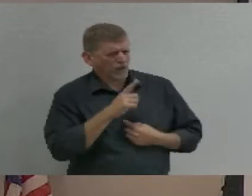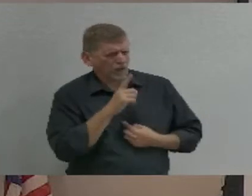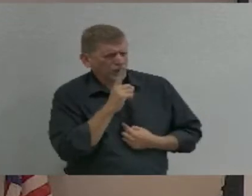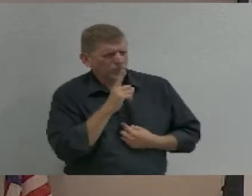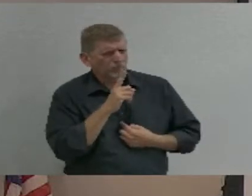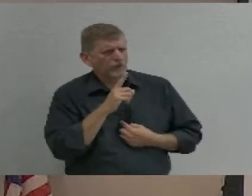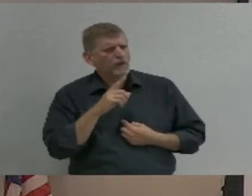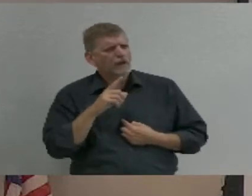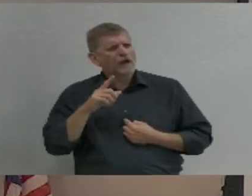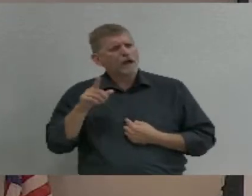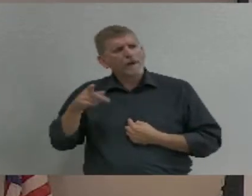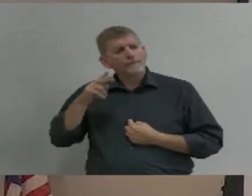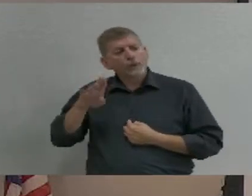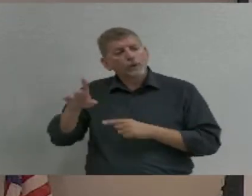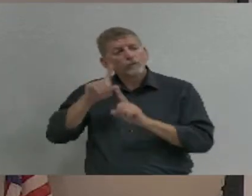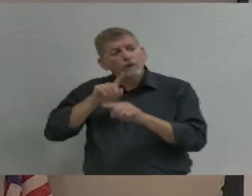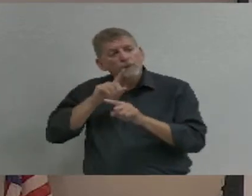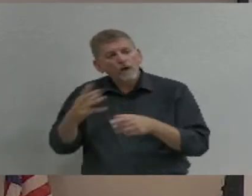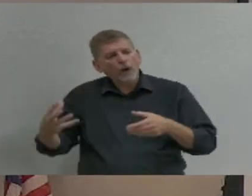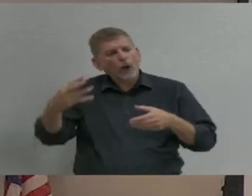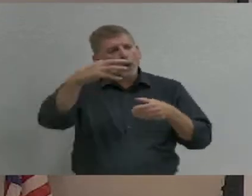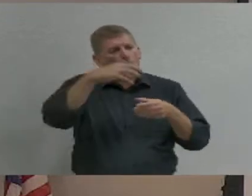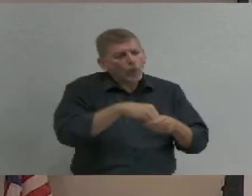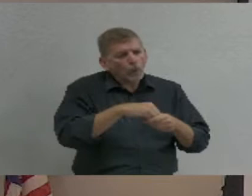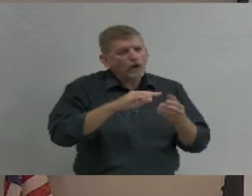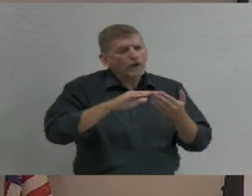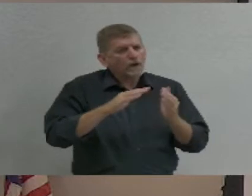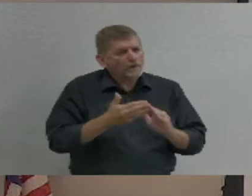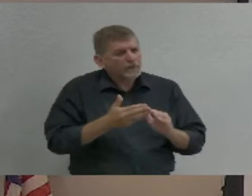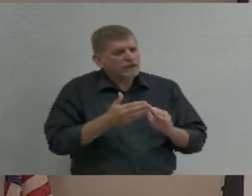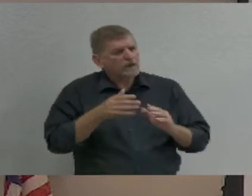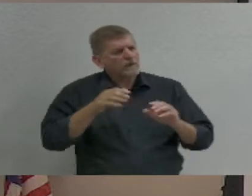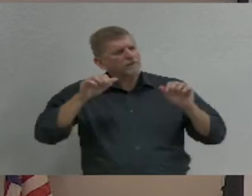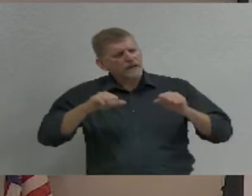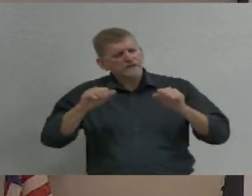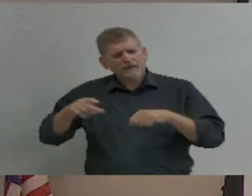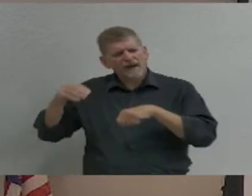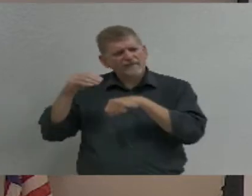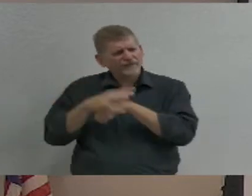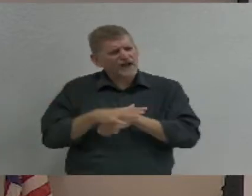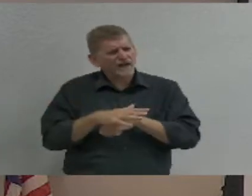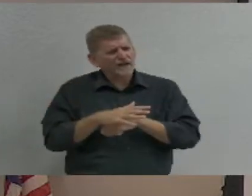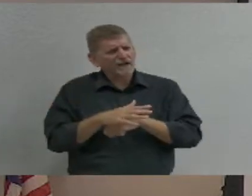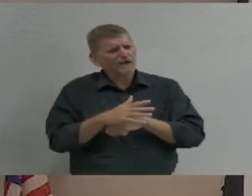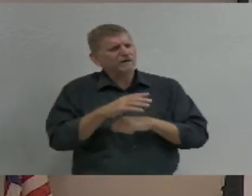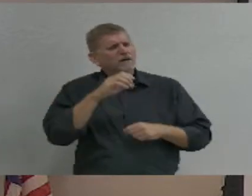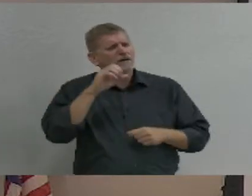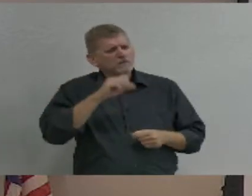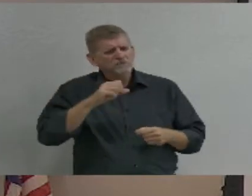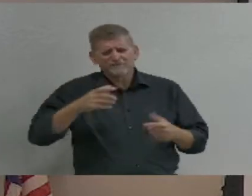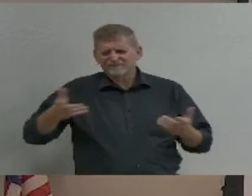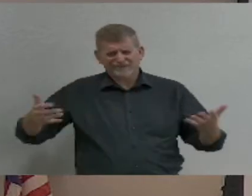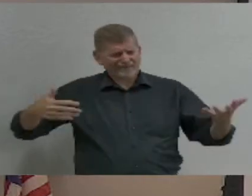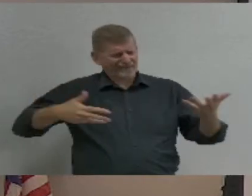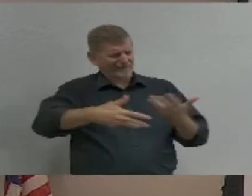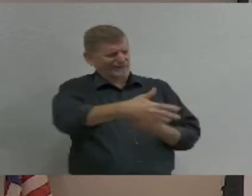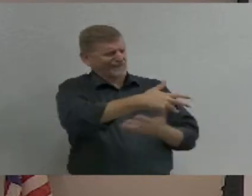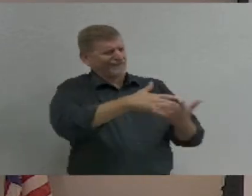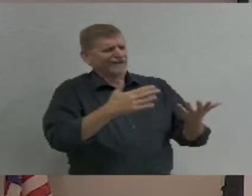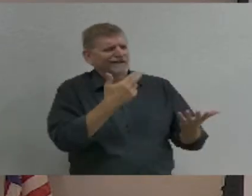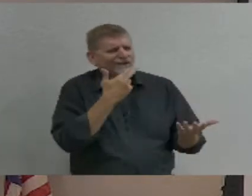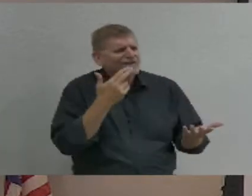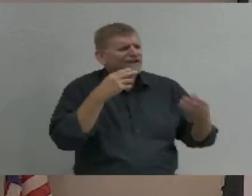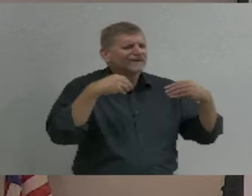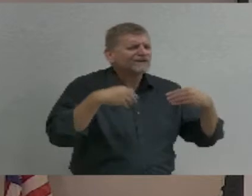can affect the community. They interact with the community, they interface with the community, they use the same